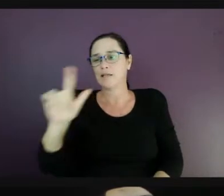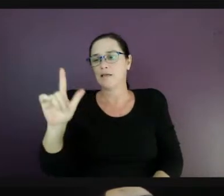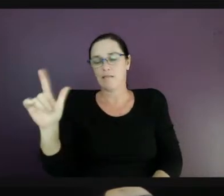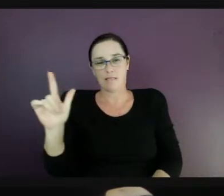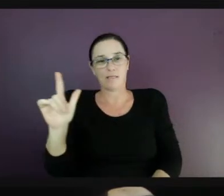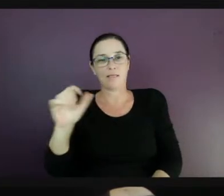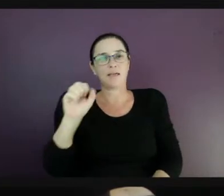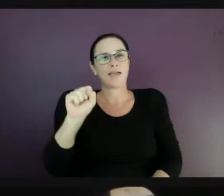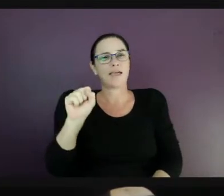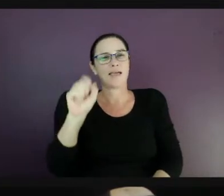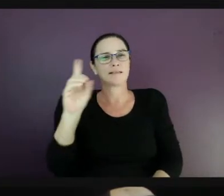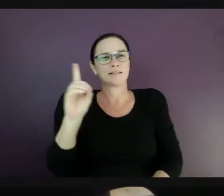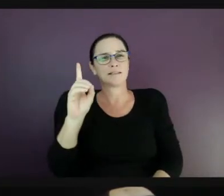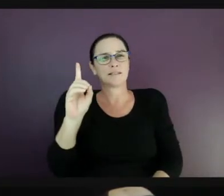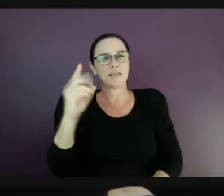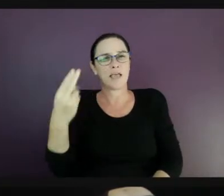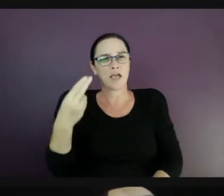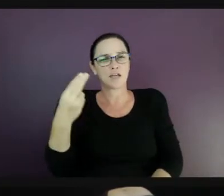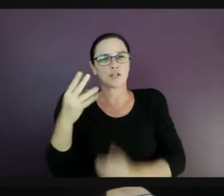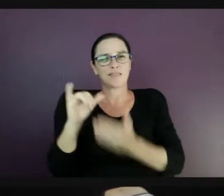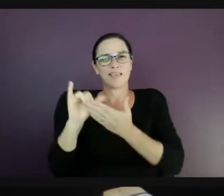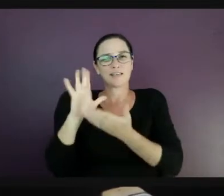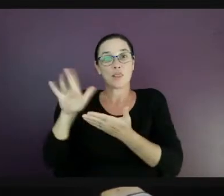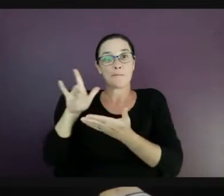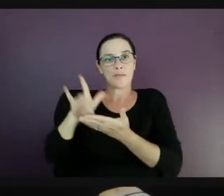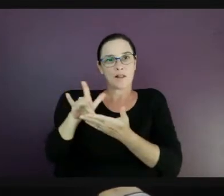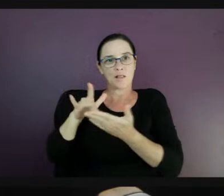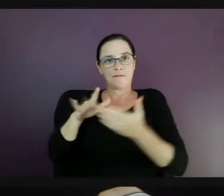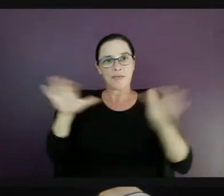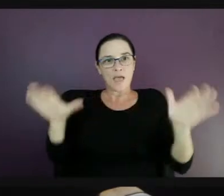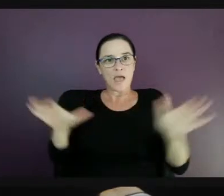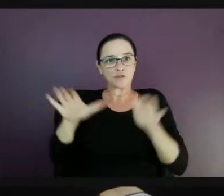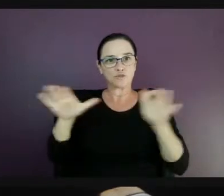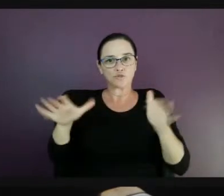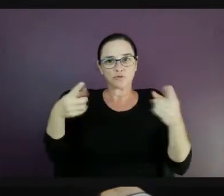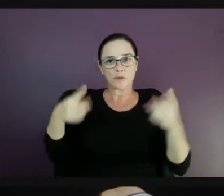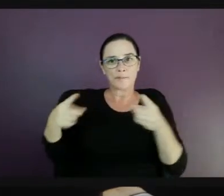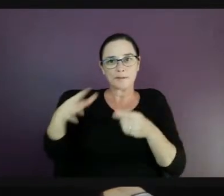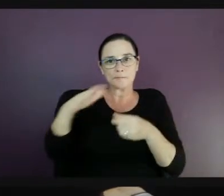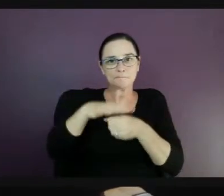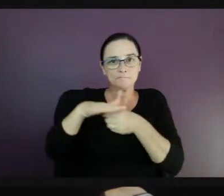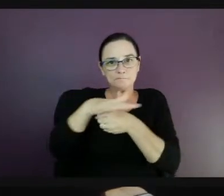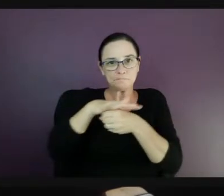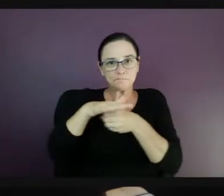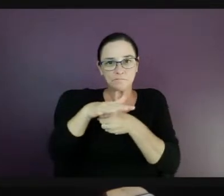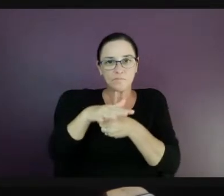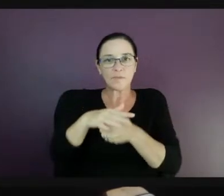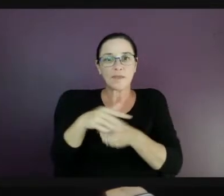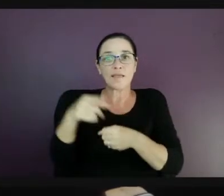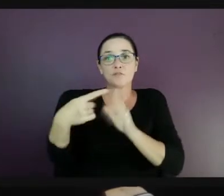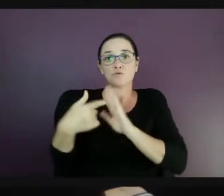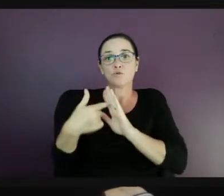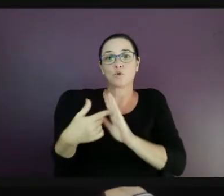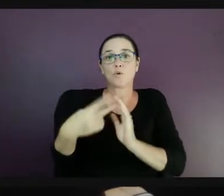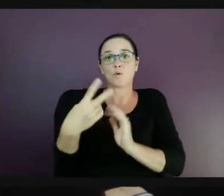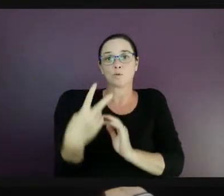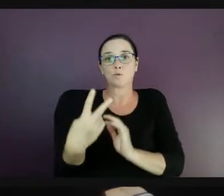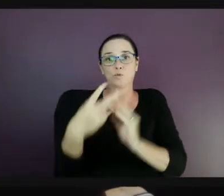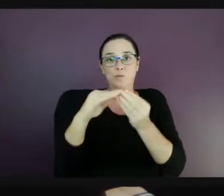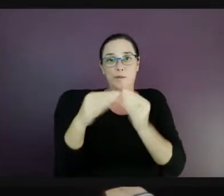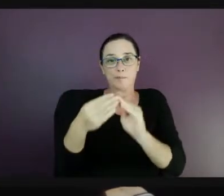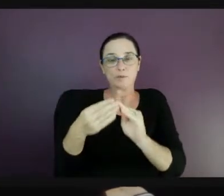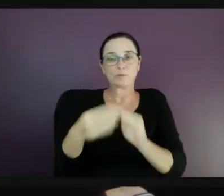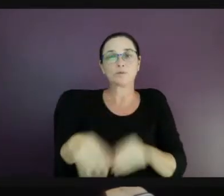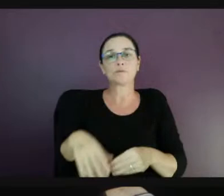really nearest the center of the action. And this station is showing 2 components. These numbers are